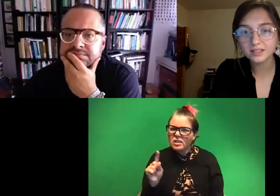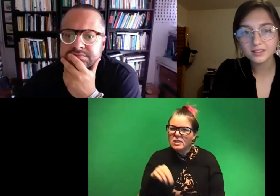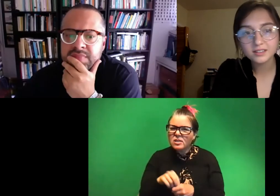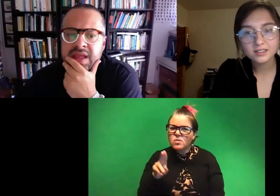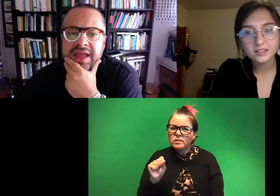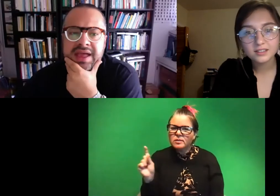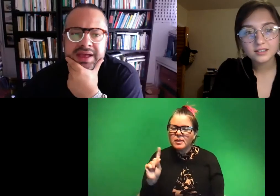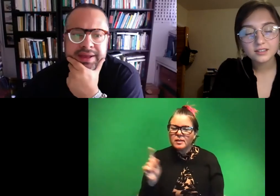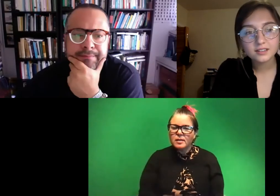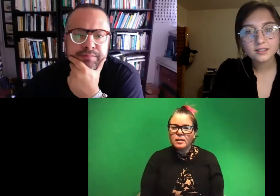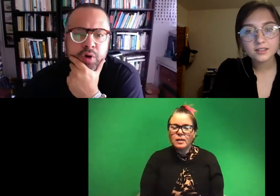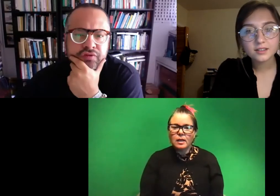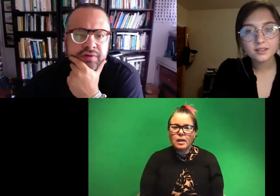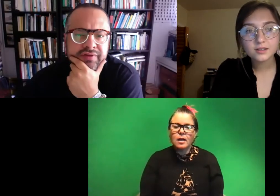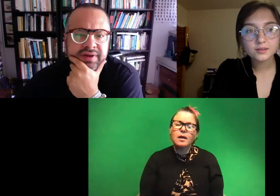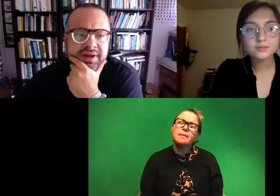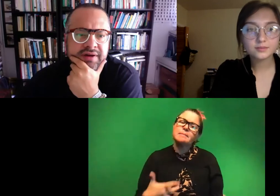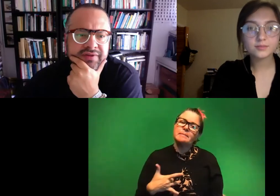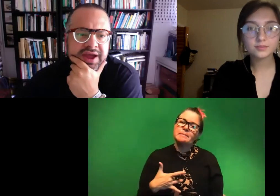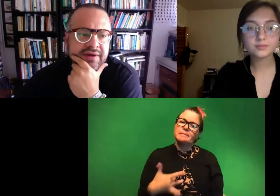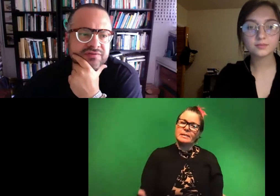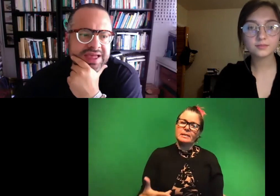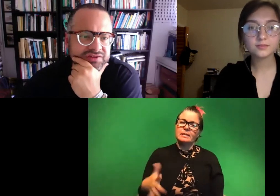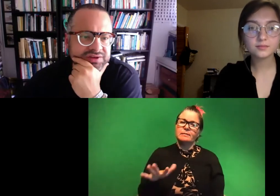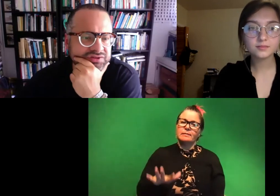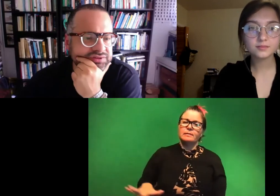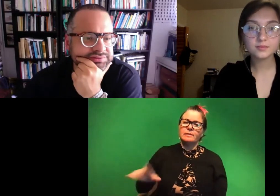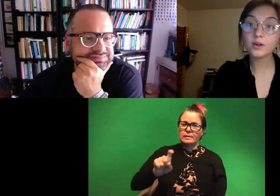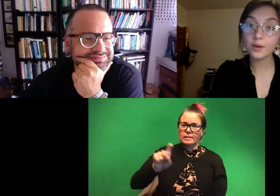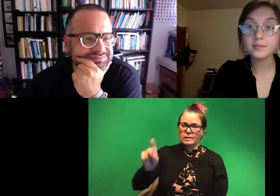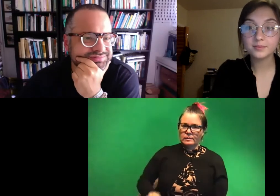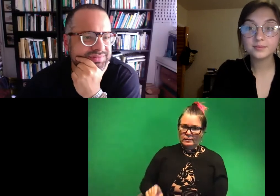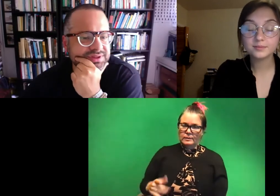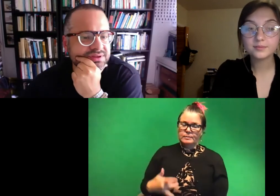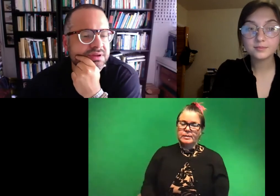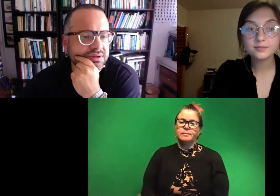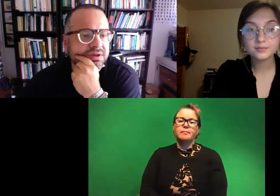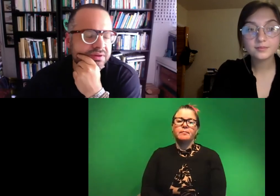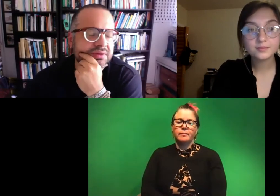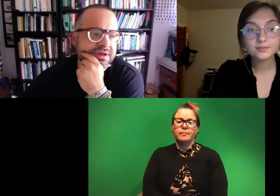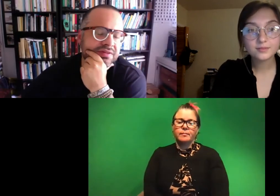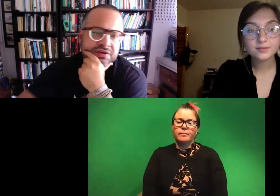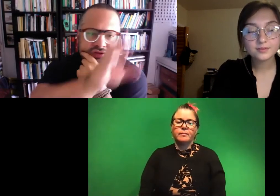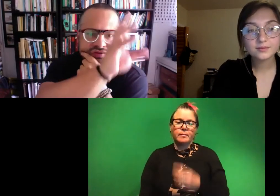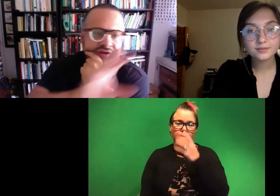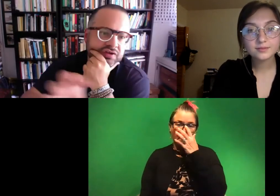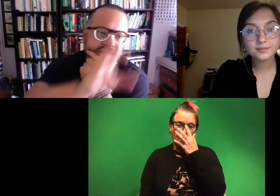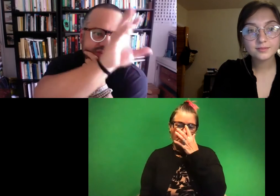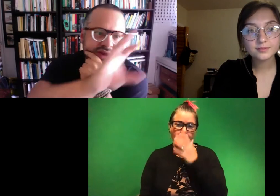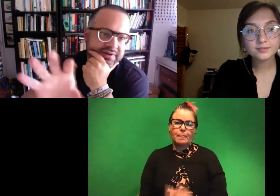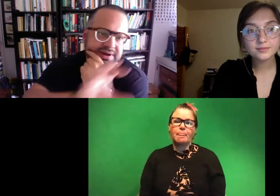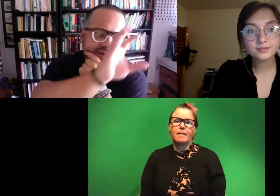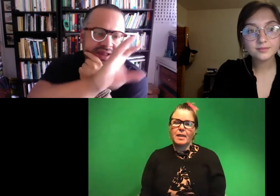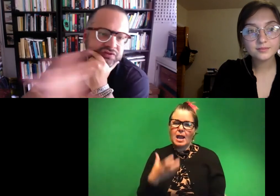US? Most of the area of Texas. Okay. Yeah, this